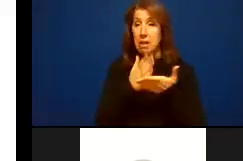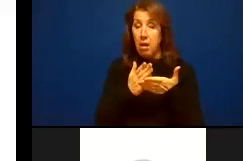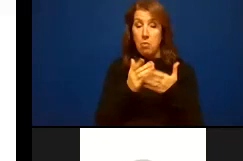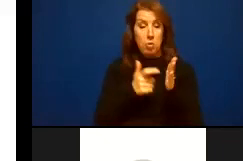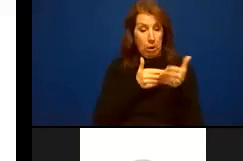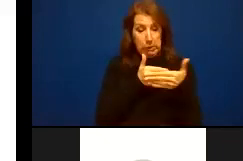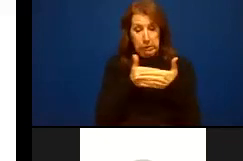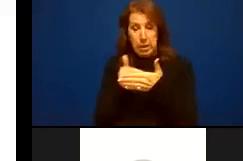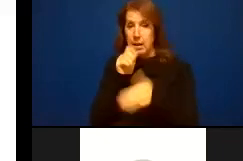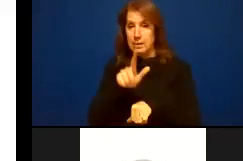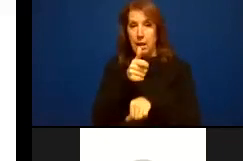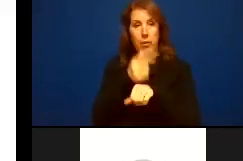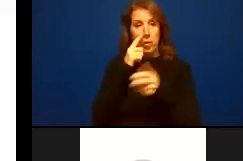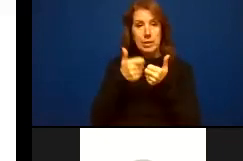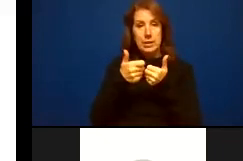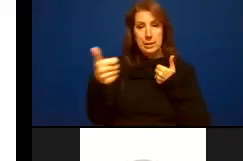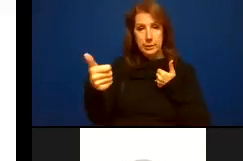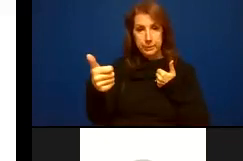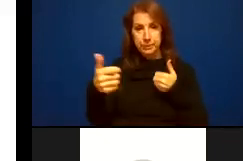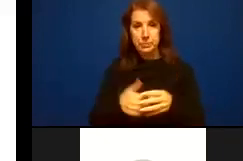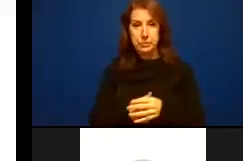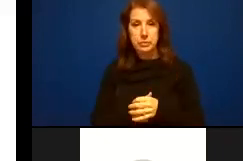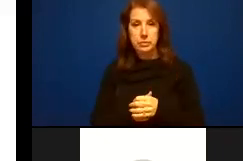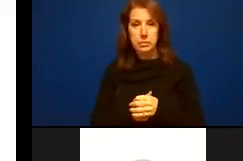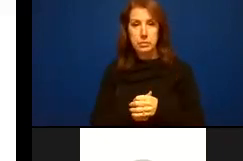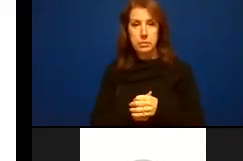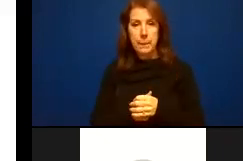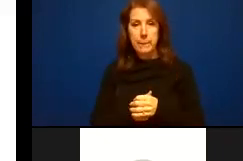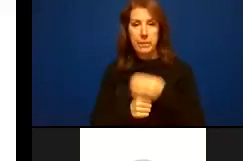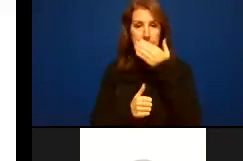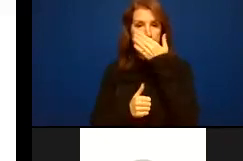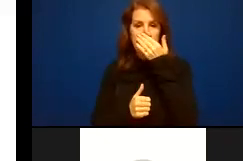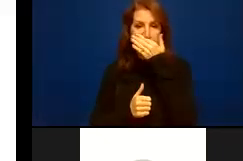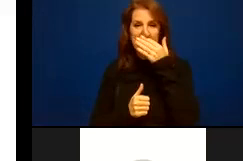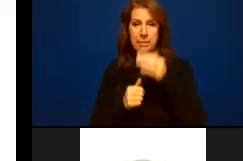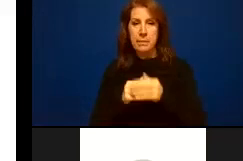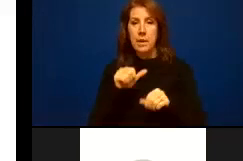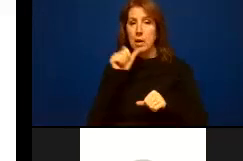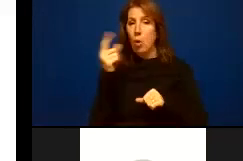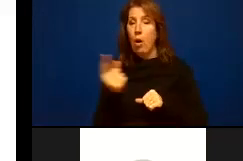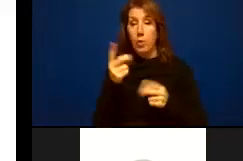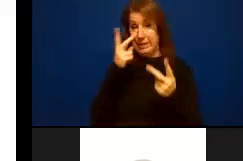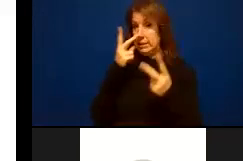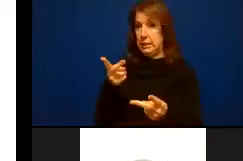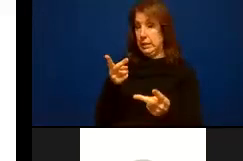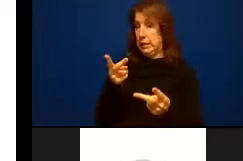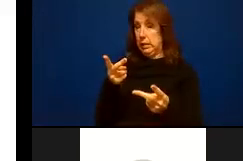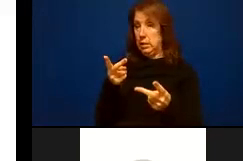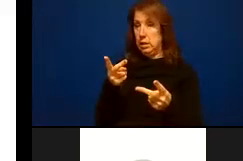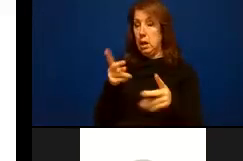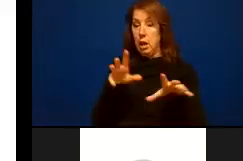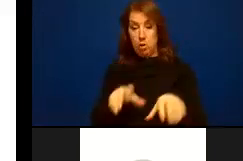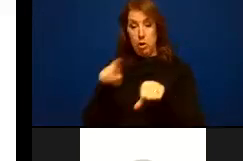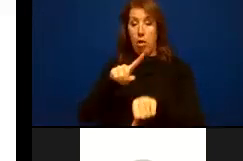or set up for ideal transmission of the virus. But we don't always see, and it took a really long time before you